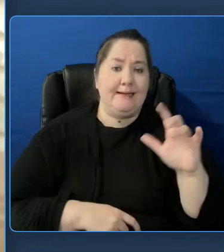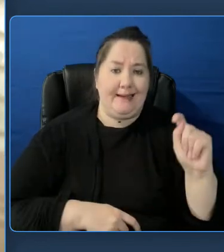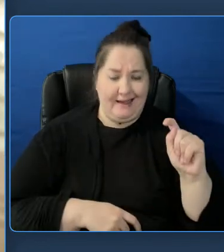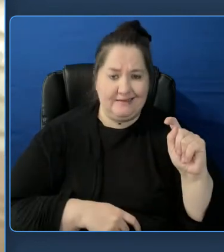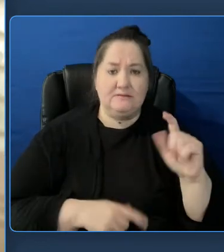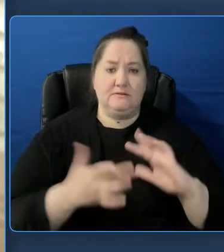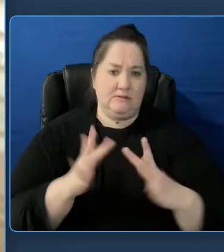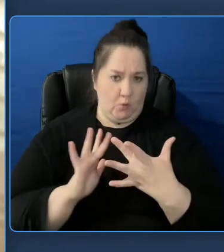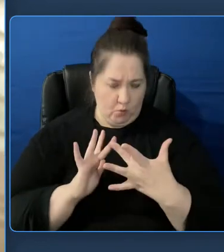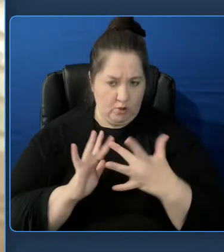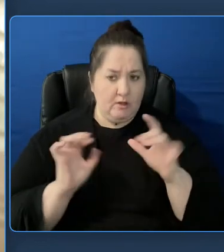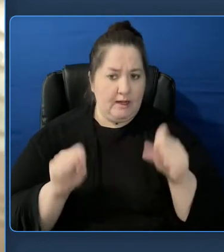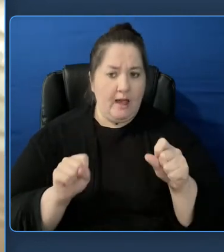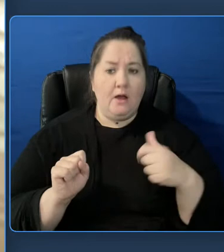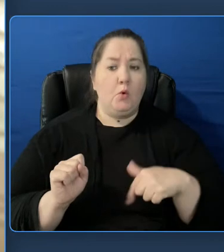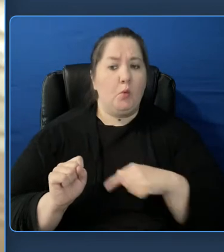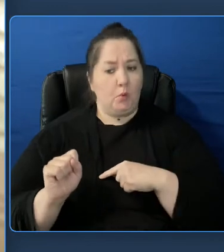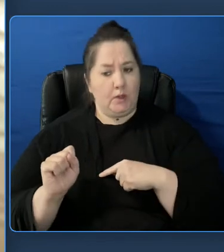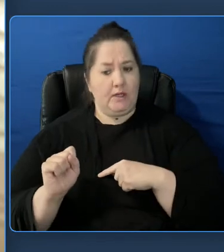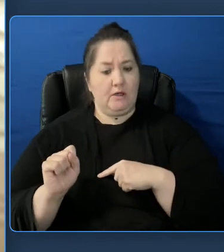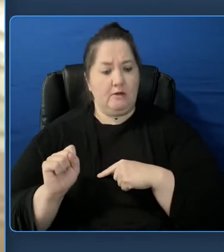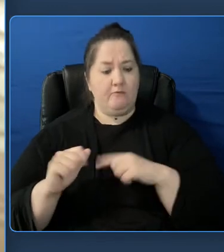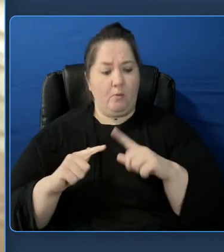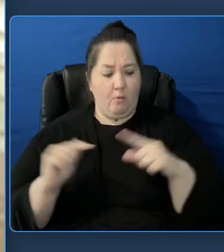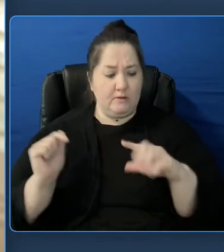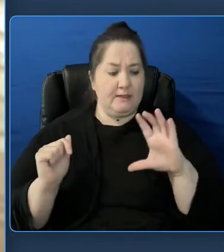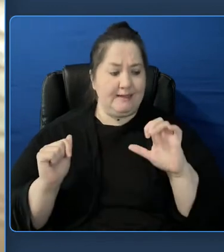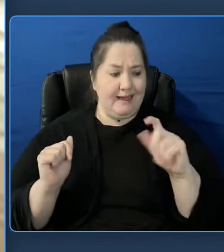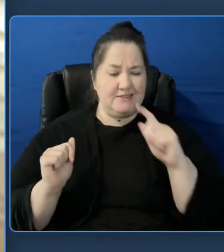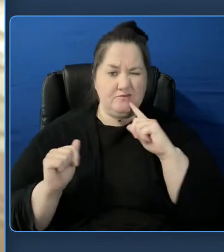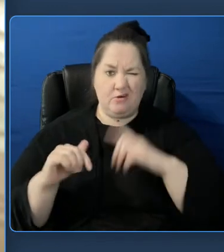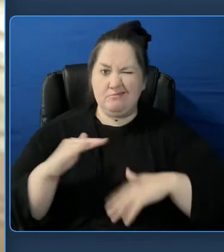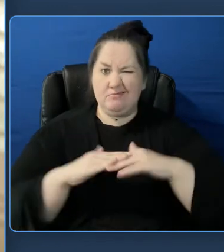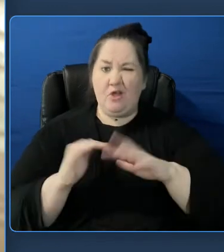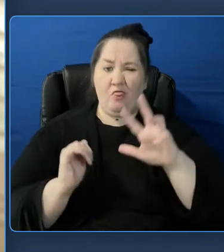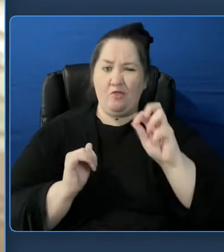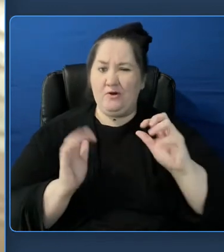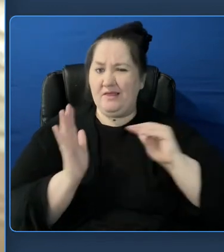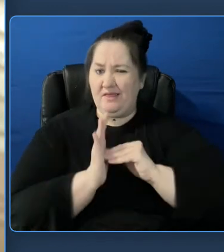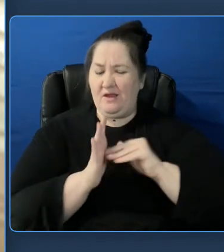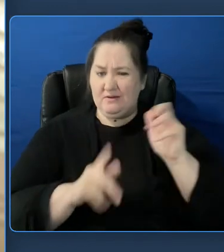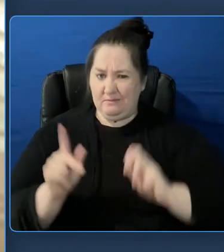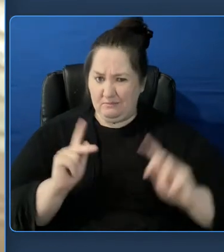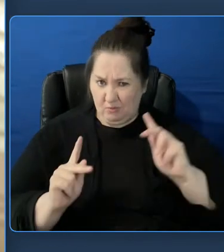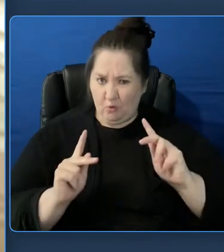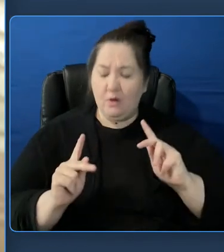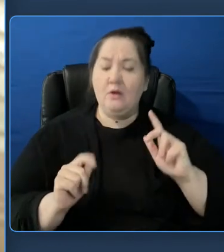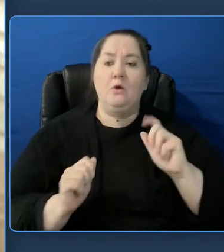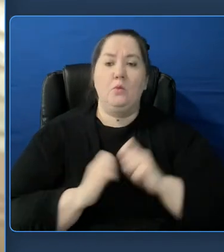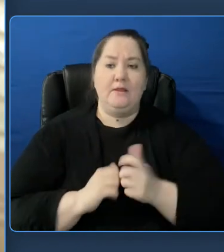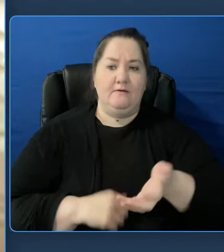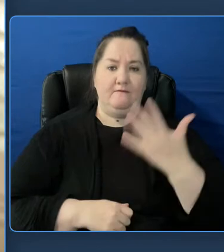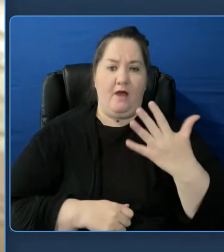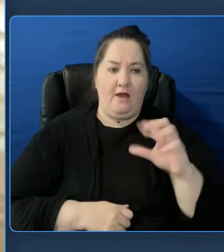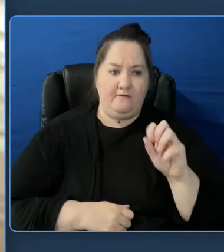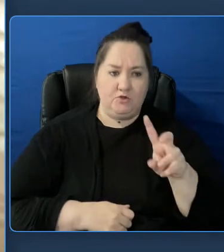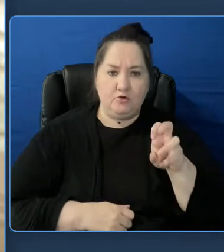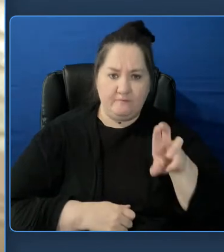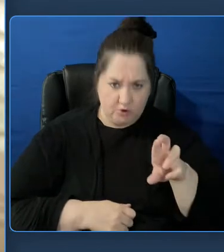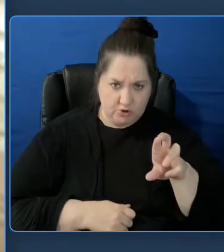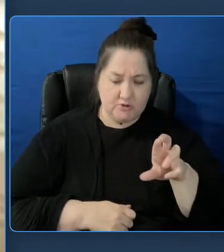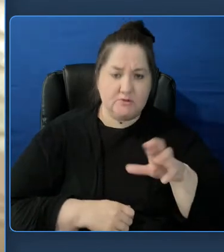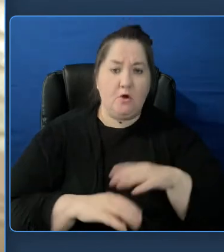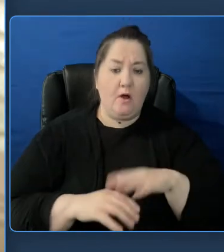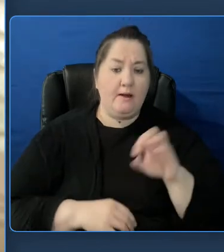networks. We've done multicast networks for up to about 30,000 people with 5 servers on the